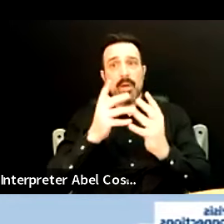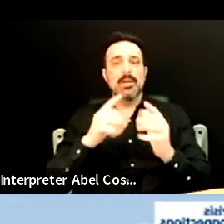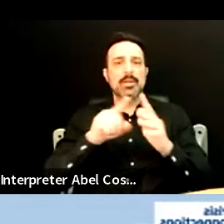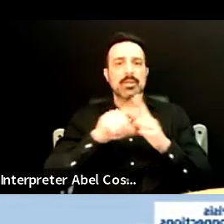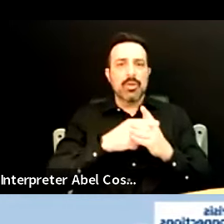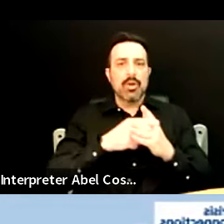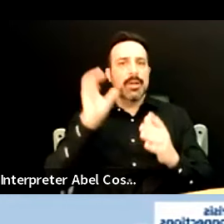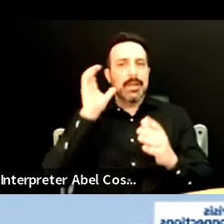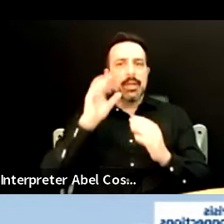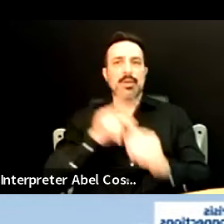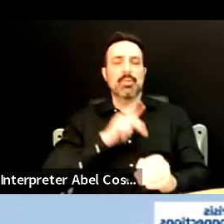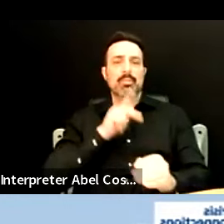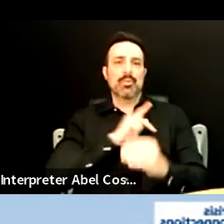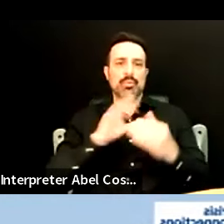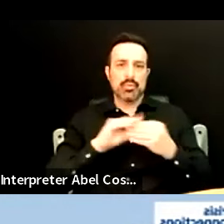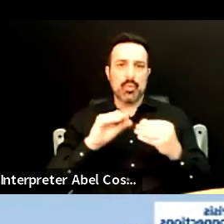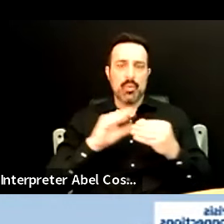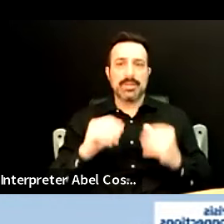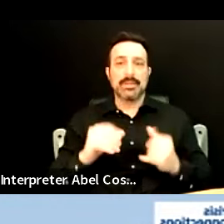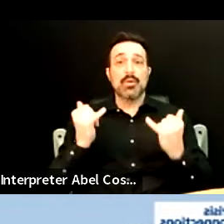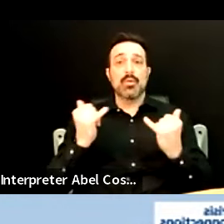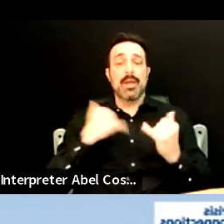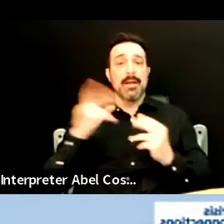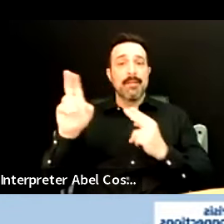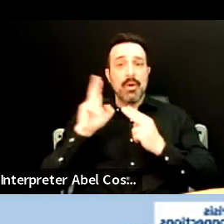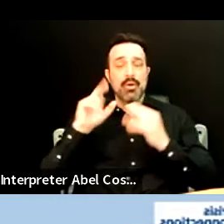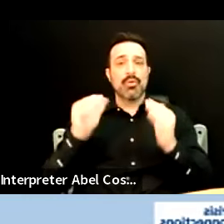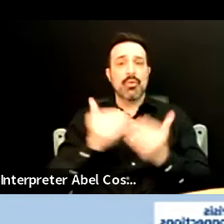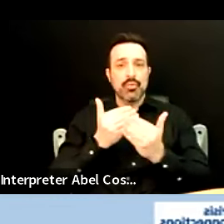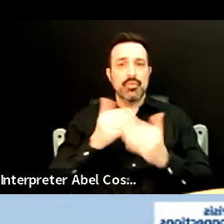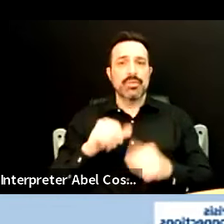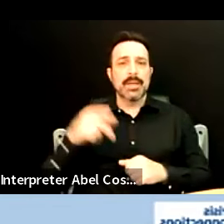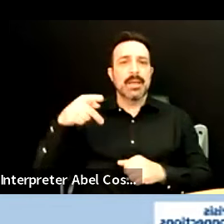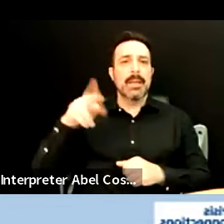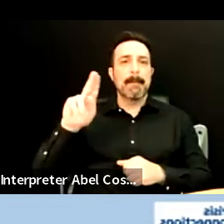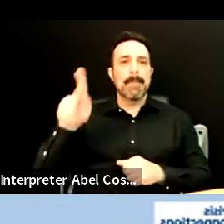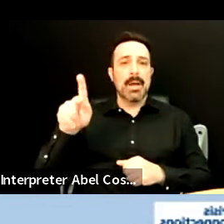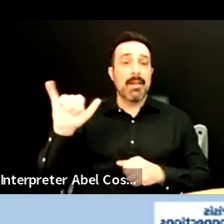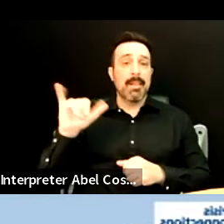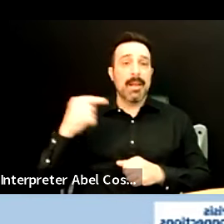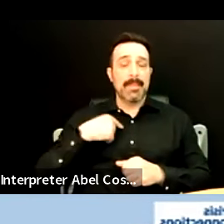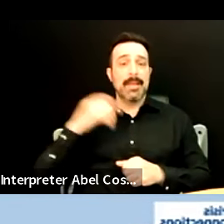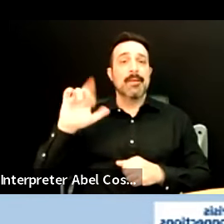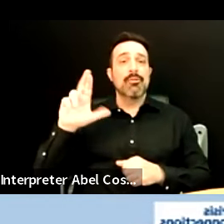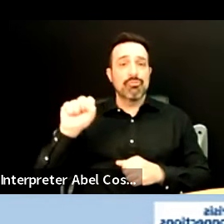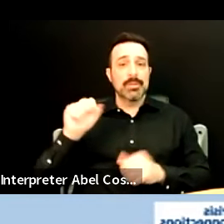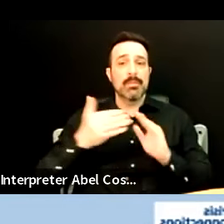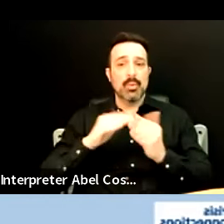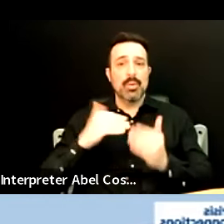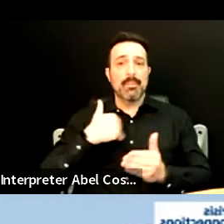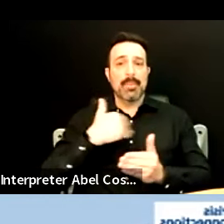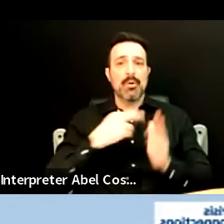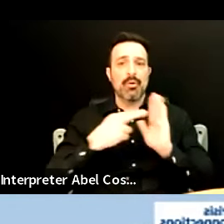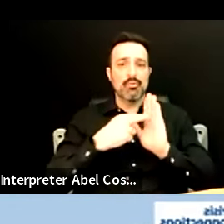hearing personal stories. Today, I have the honor of introducing Puck, who, like me, is a CRIS committee member representing